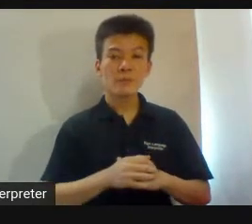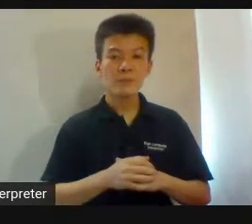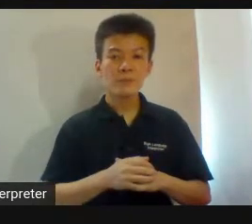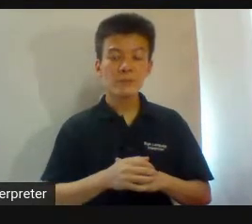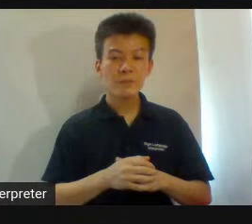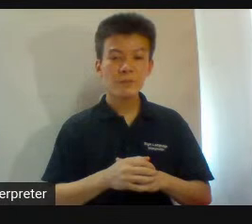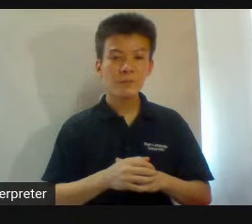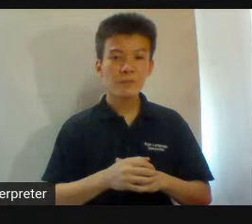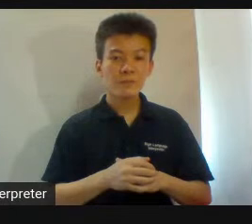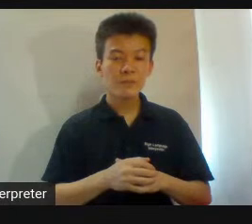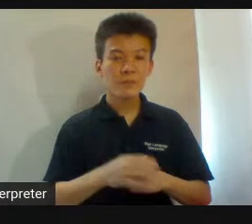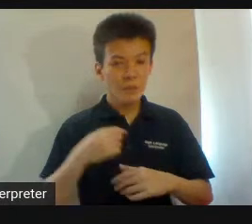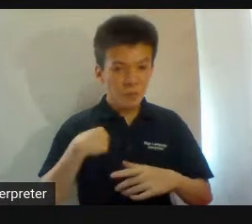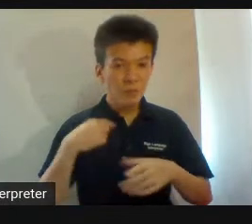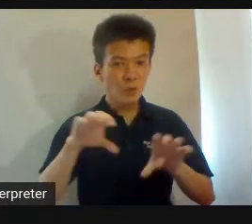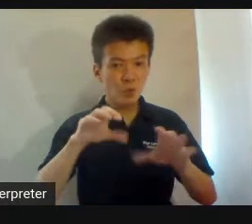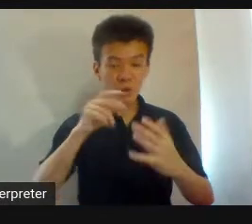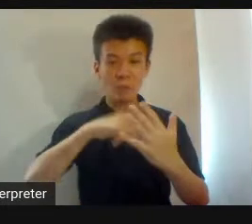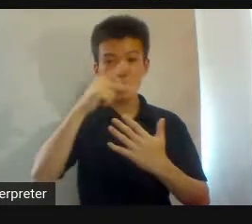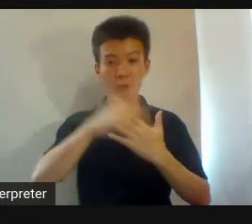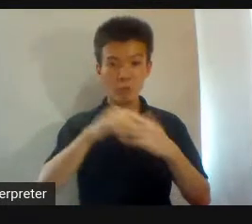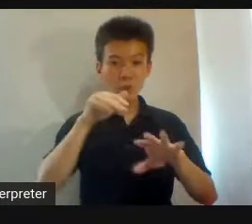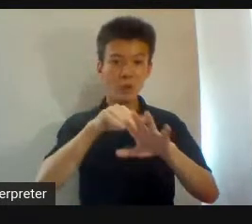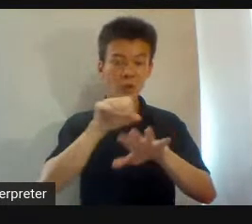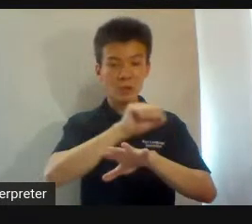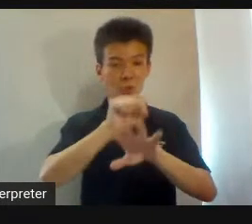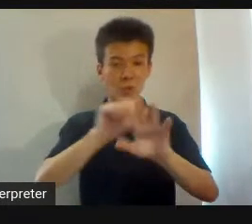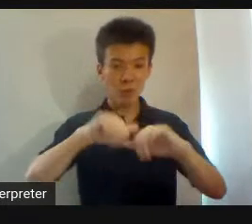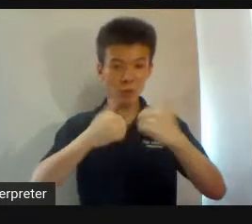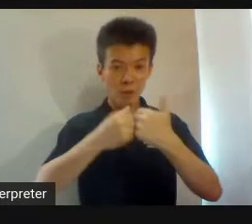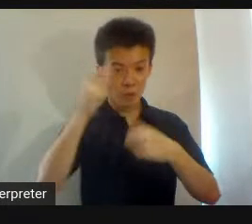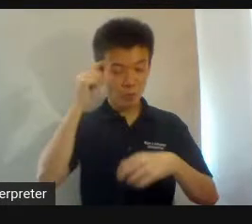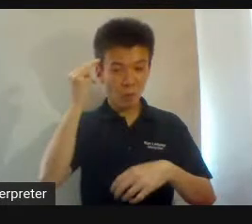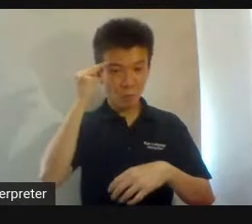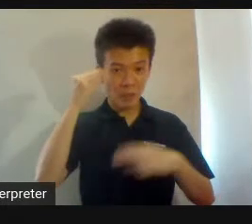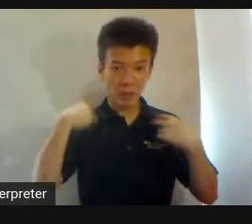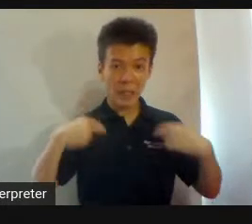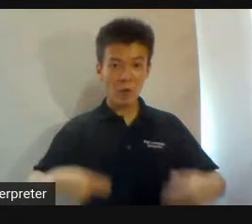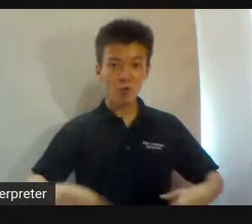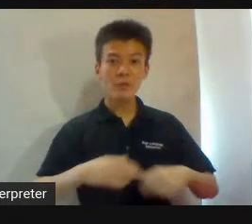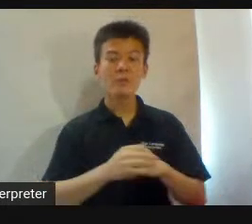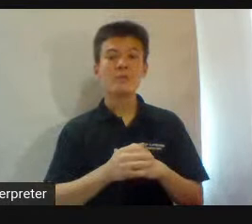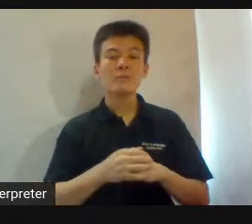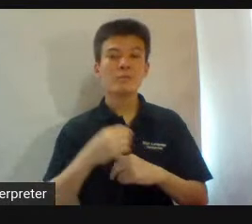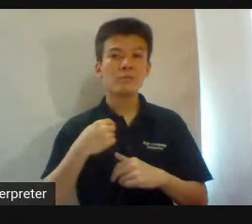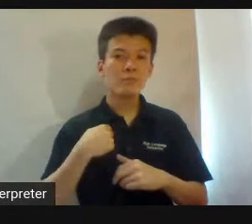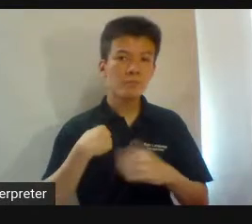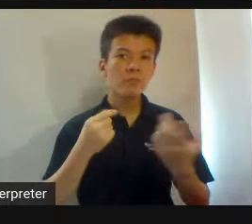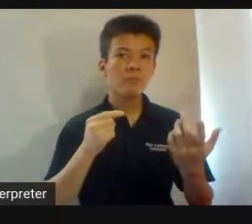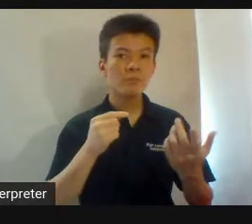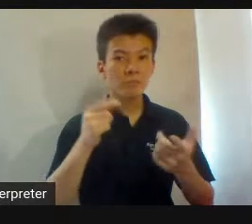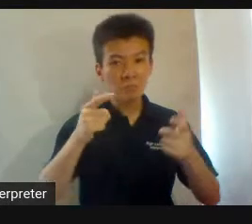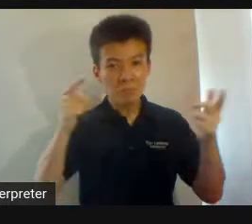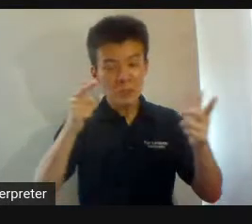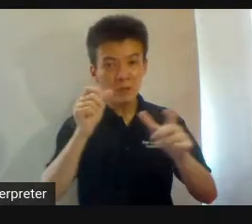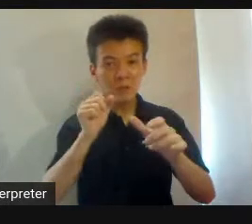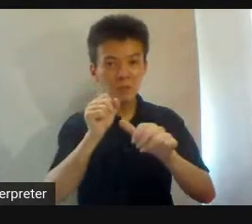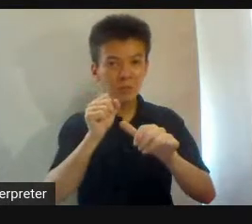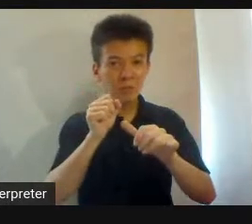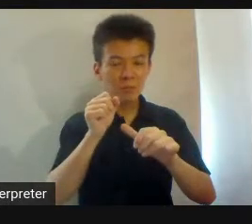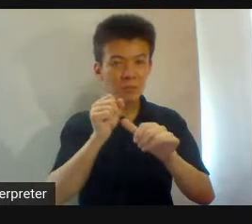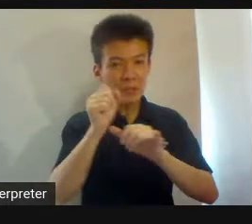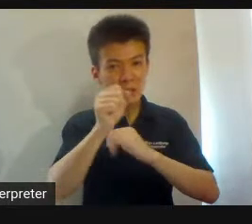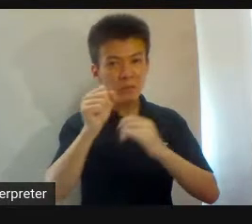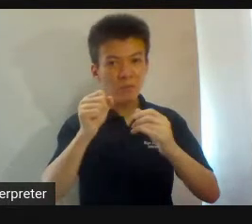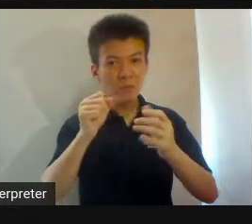so I do programs at Singapore Association for Mental Health. We are a mid-sized charity, which means that